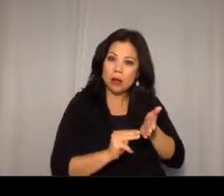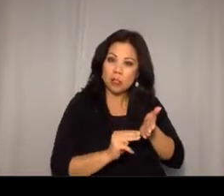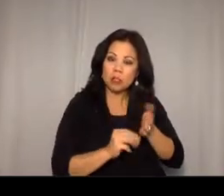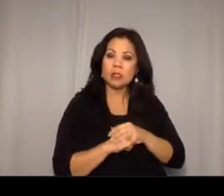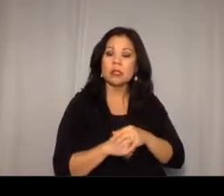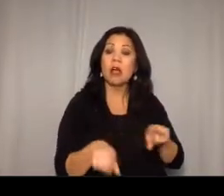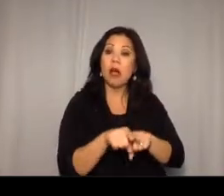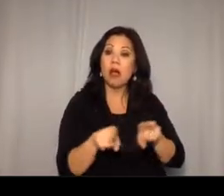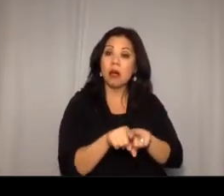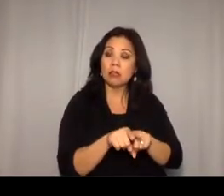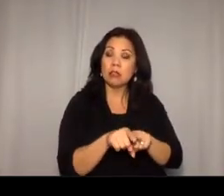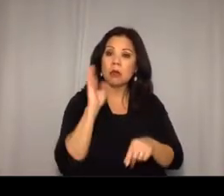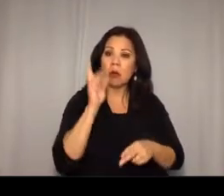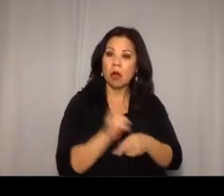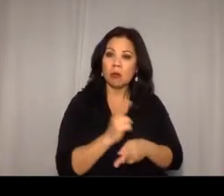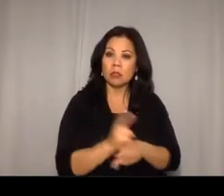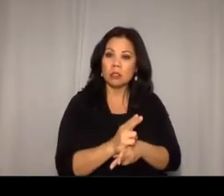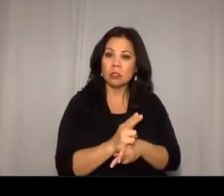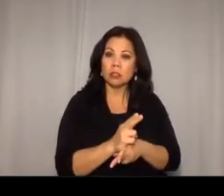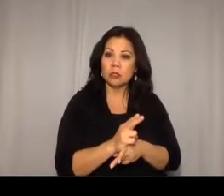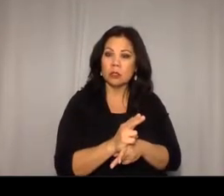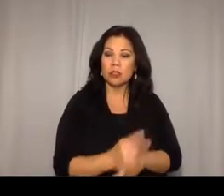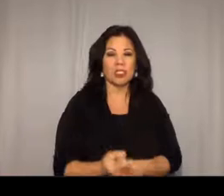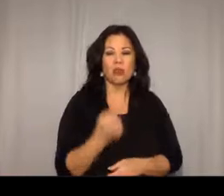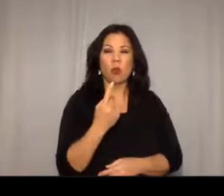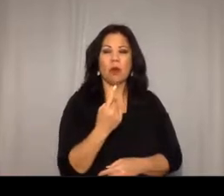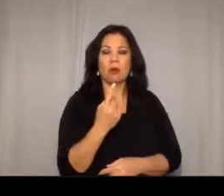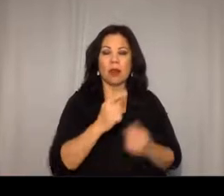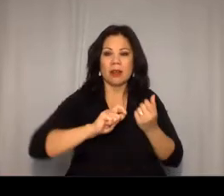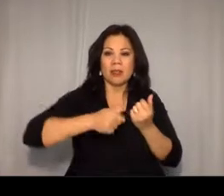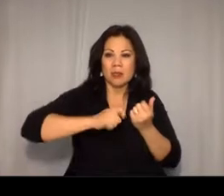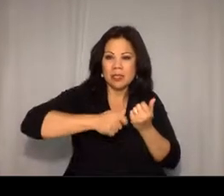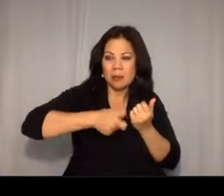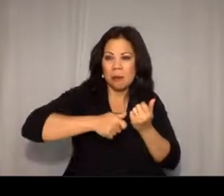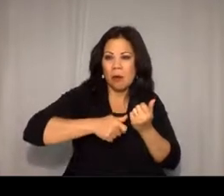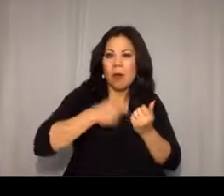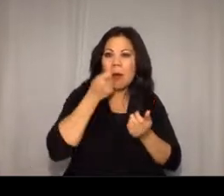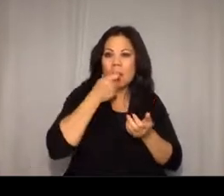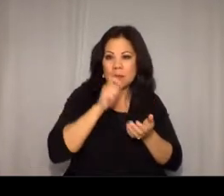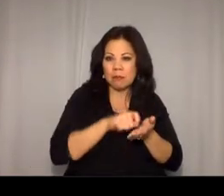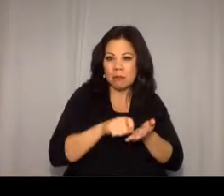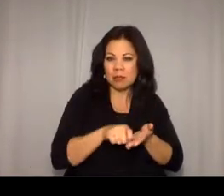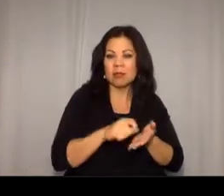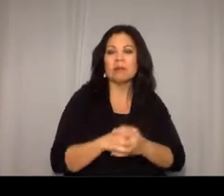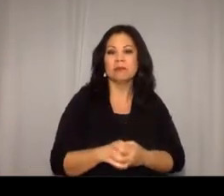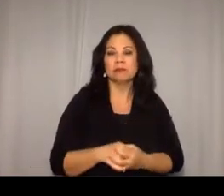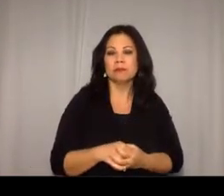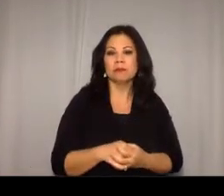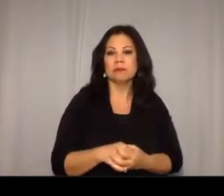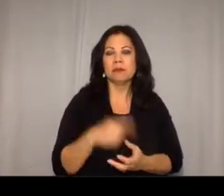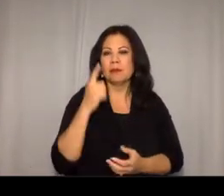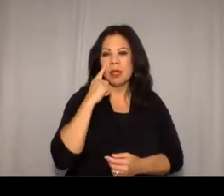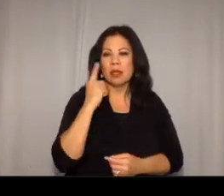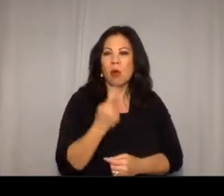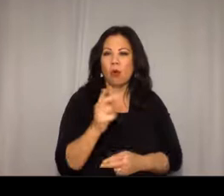I'm also going to use just one of these twistables, which I love. I think I just used the blue